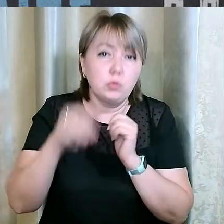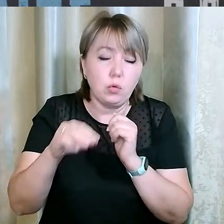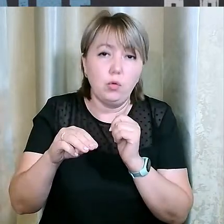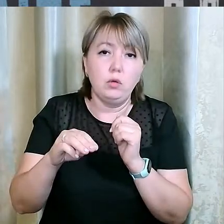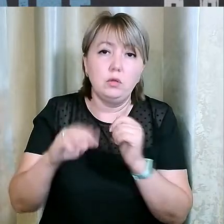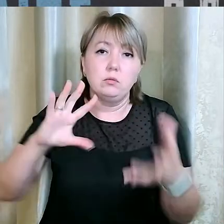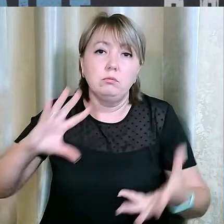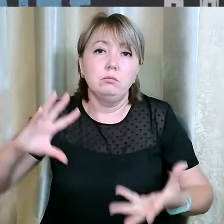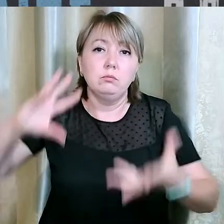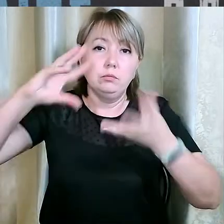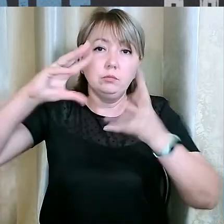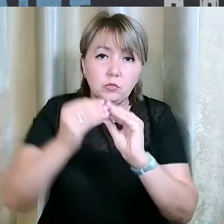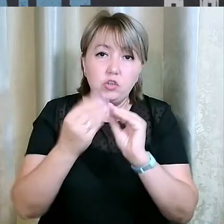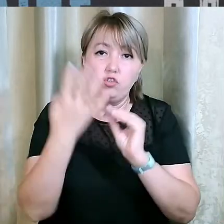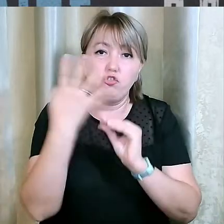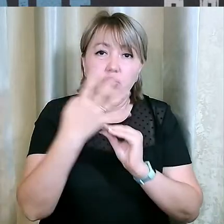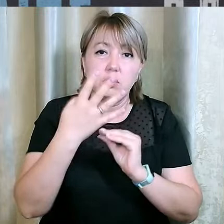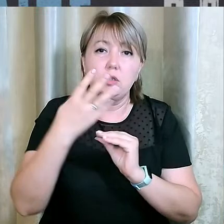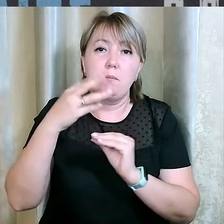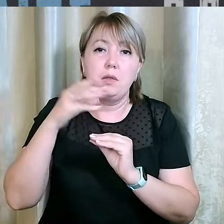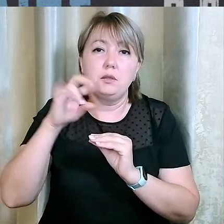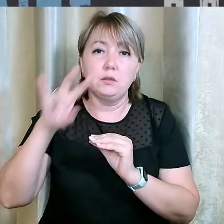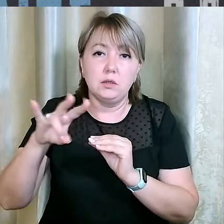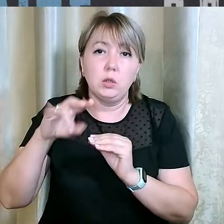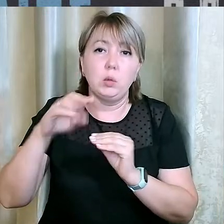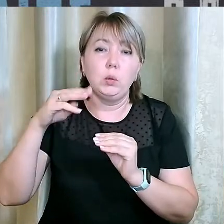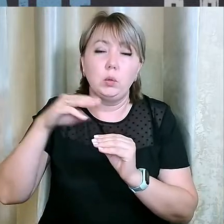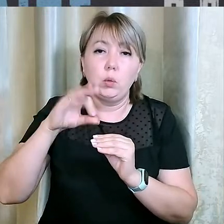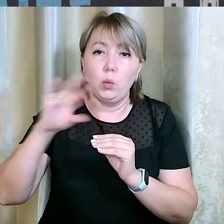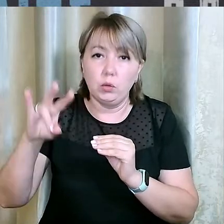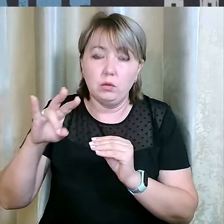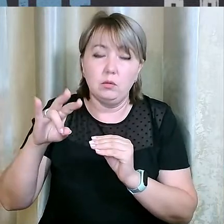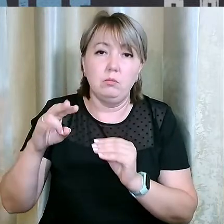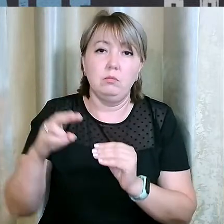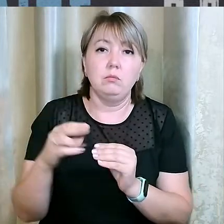have been threshed. We are waiting for another 800